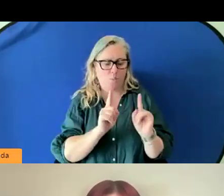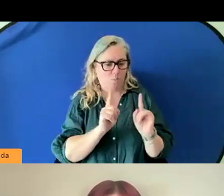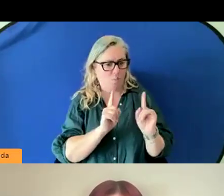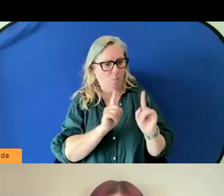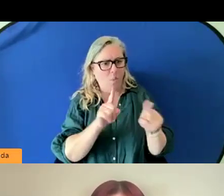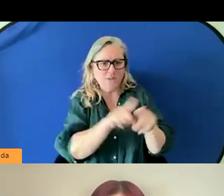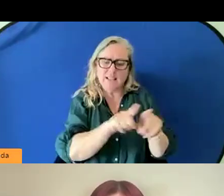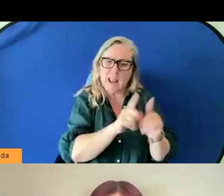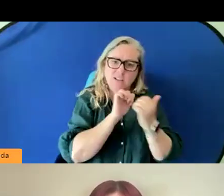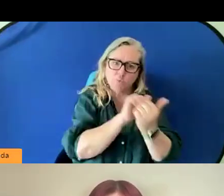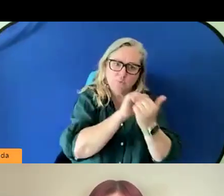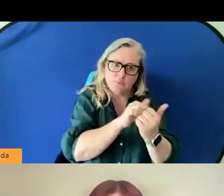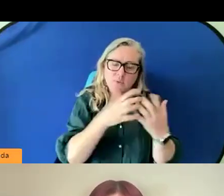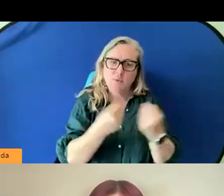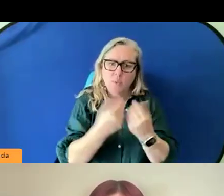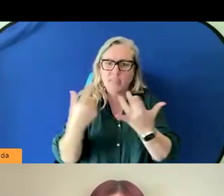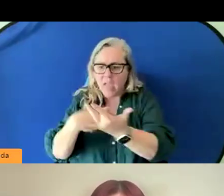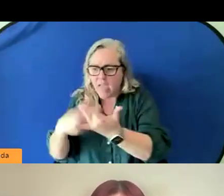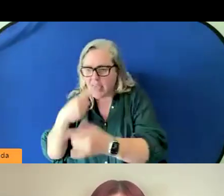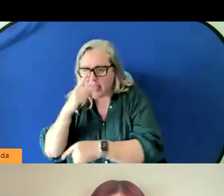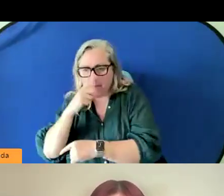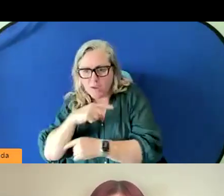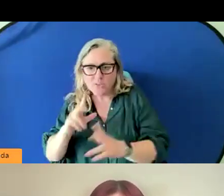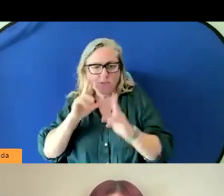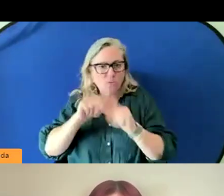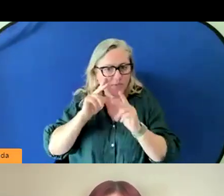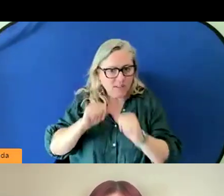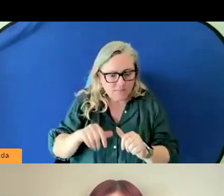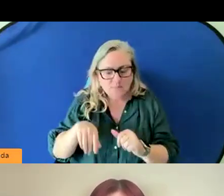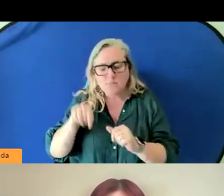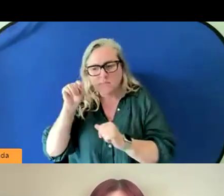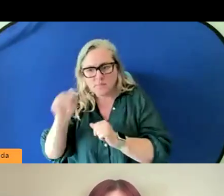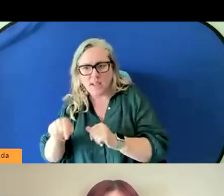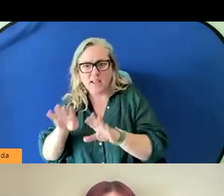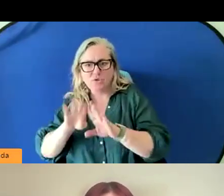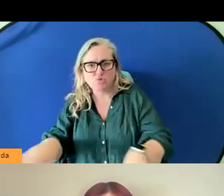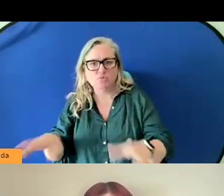parents and caregivers of children with disability and CYDA to shape these resources?